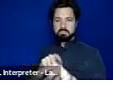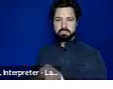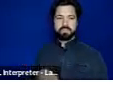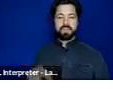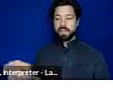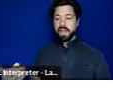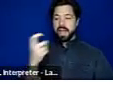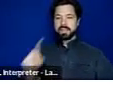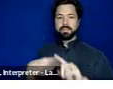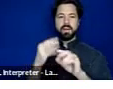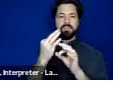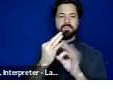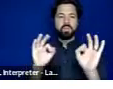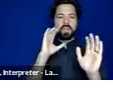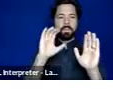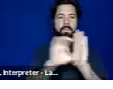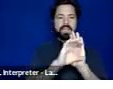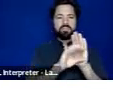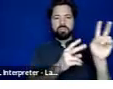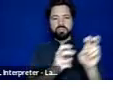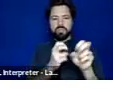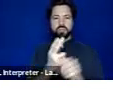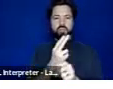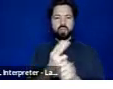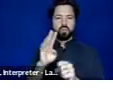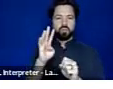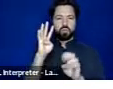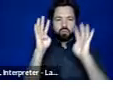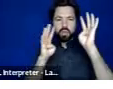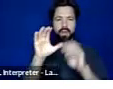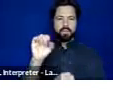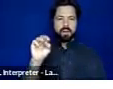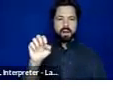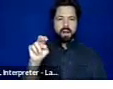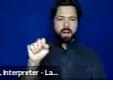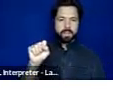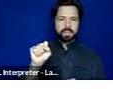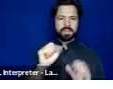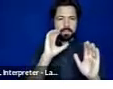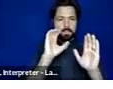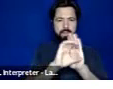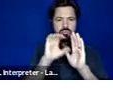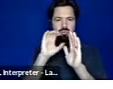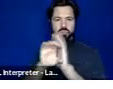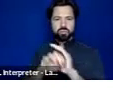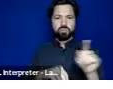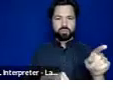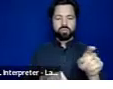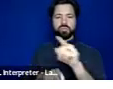images online, Creative Commons images. And one of the best sources for that is Wikimedia Commons.